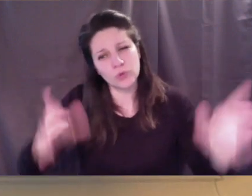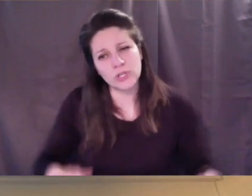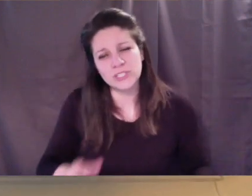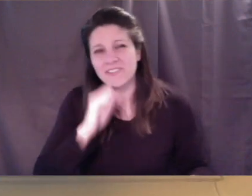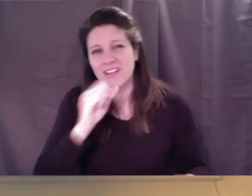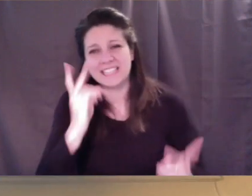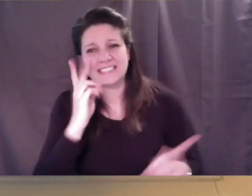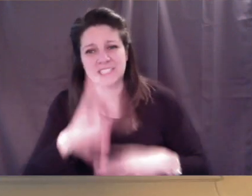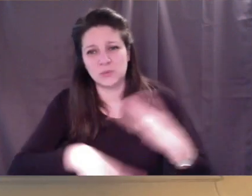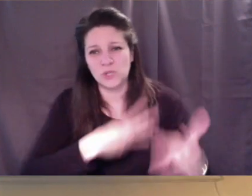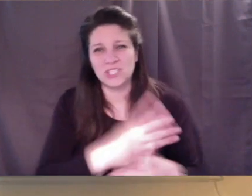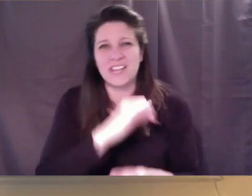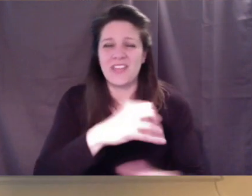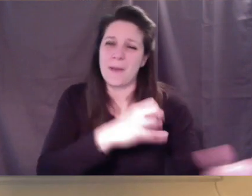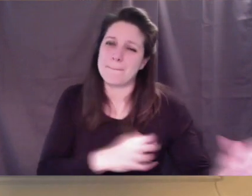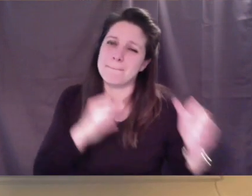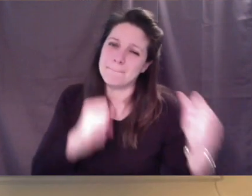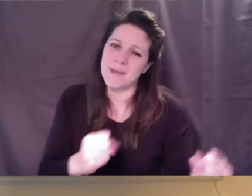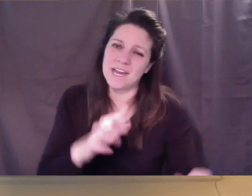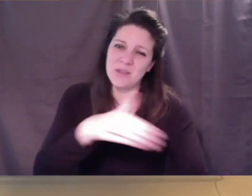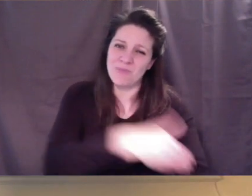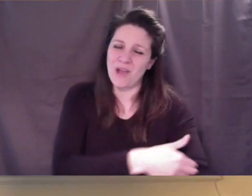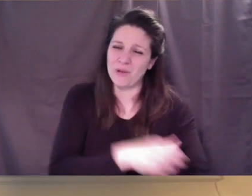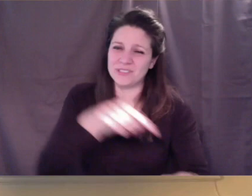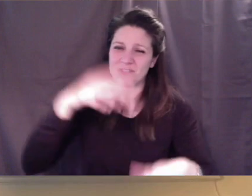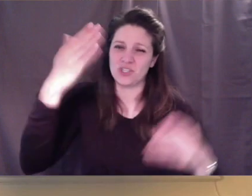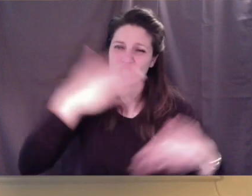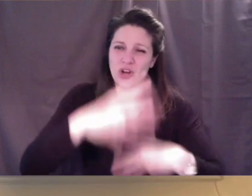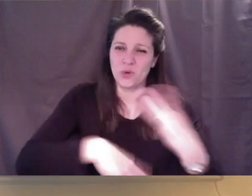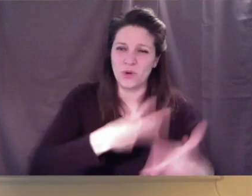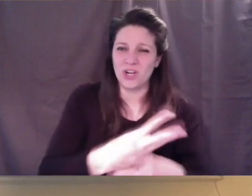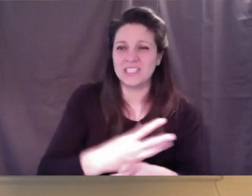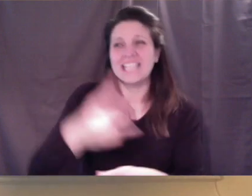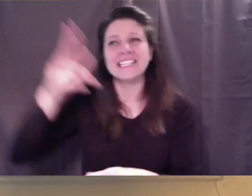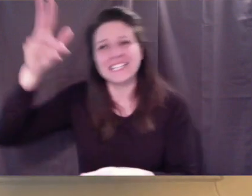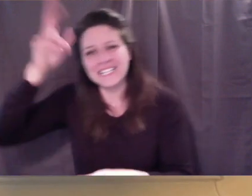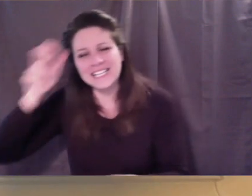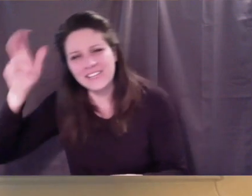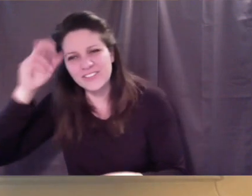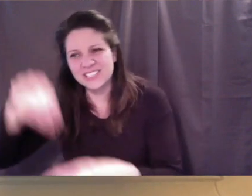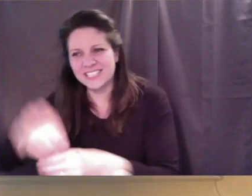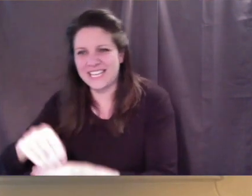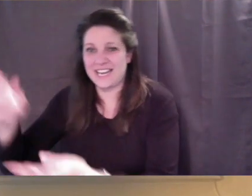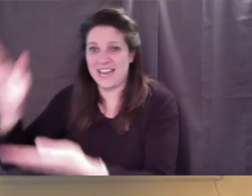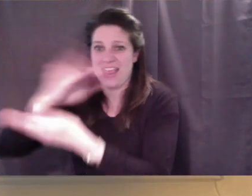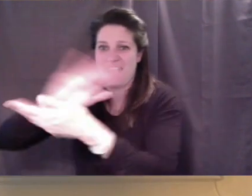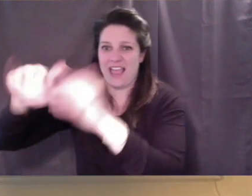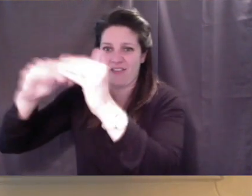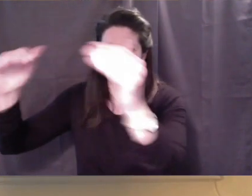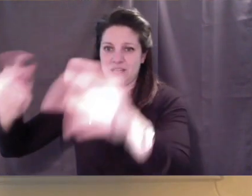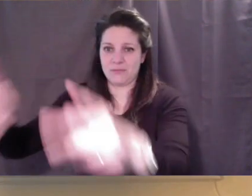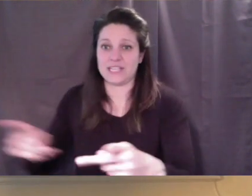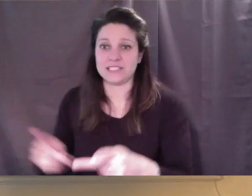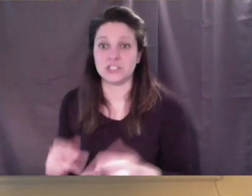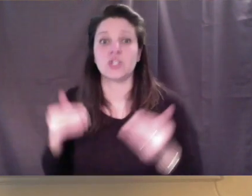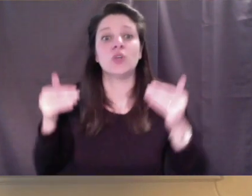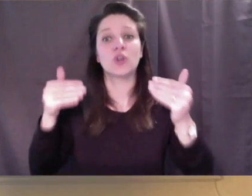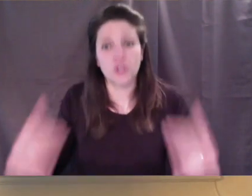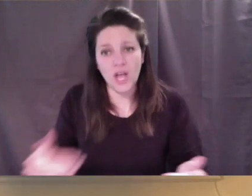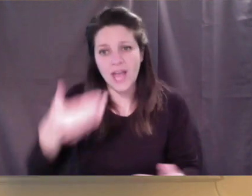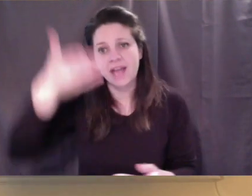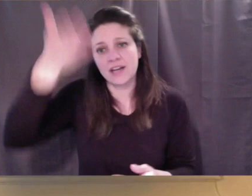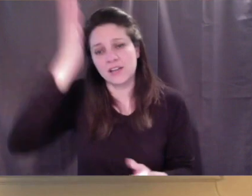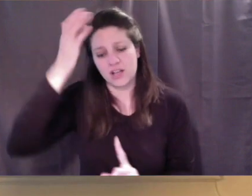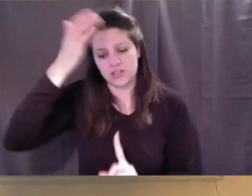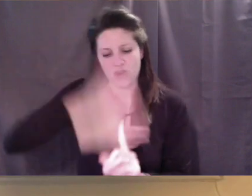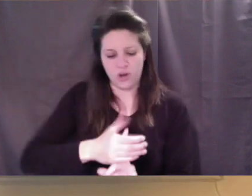of the unseen world, against mighty powers in this dark world, against evil spirits in the heavenly places. So therefore, put